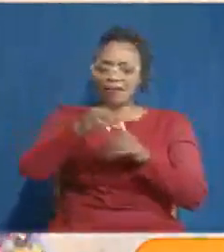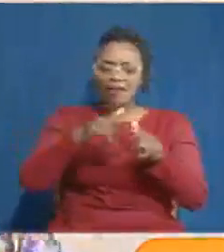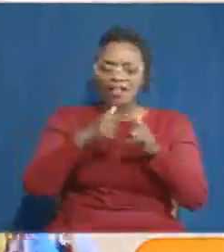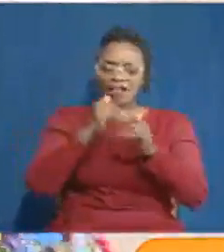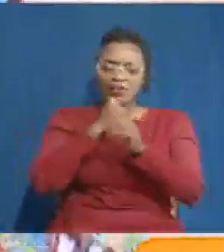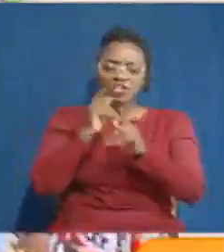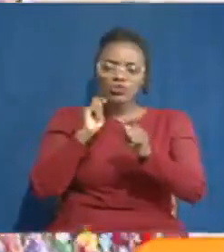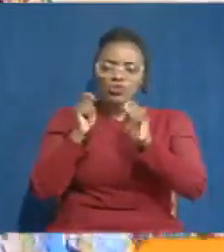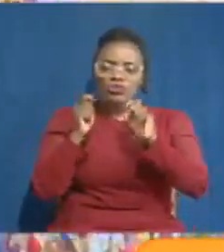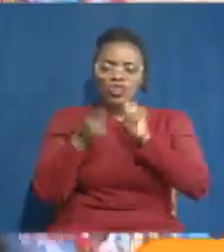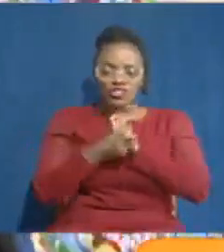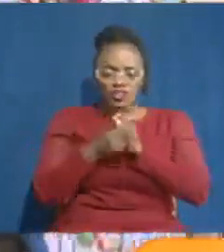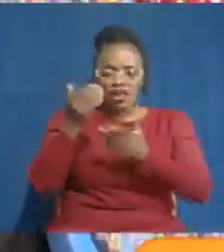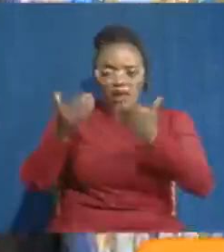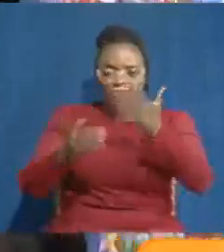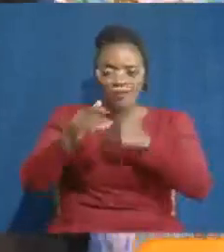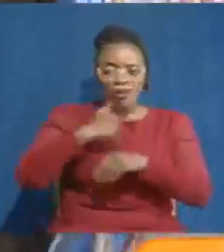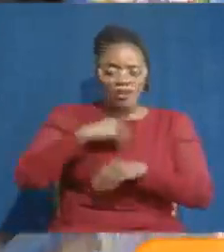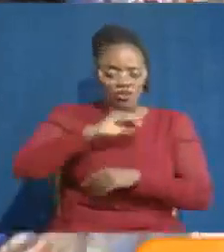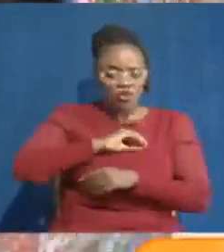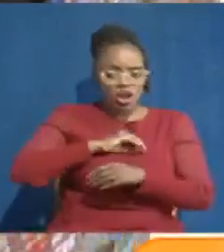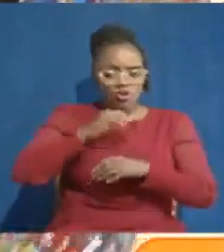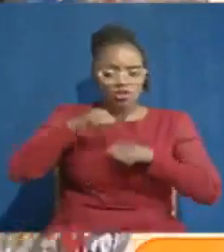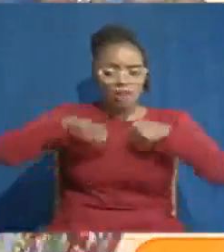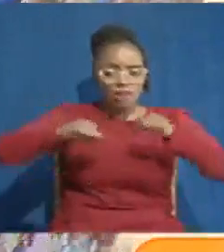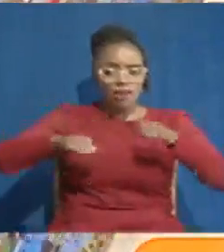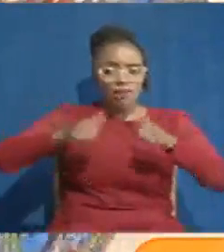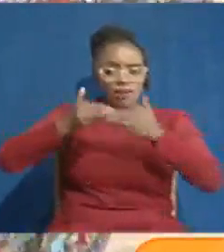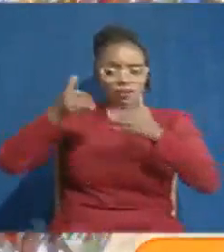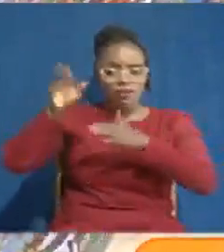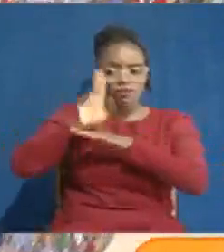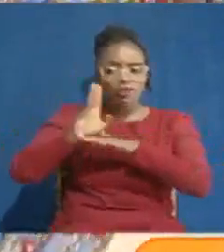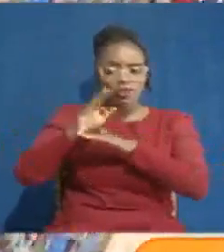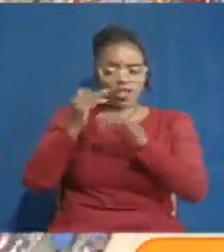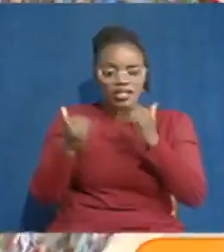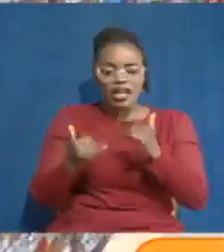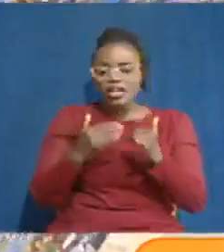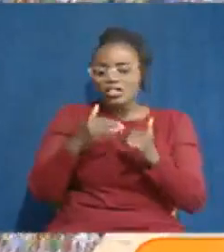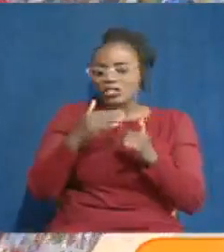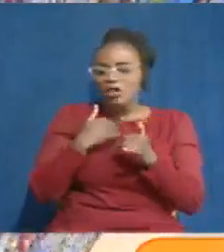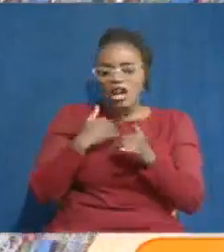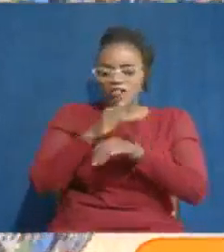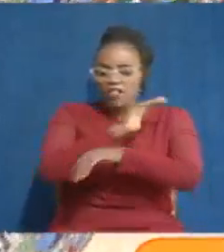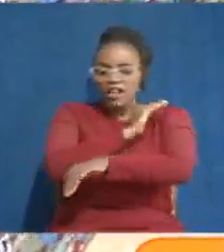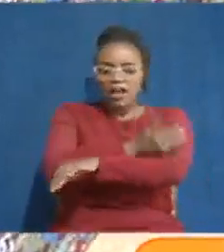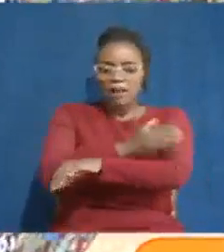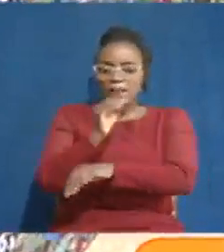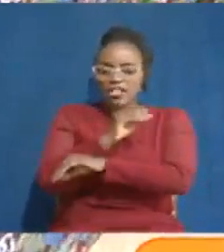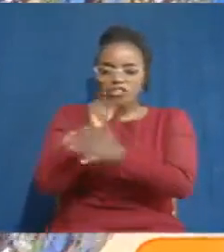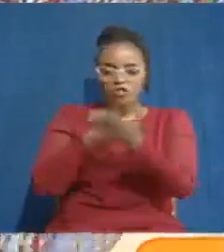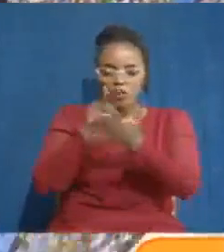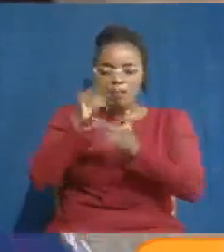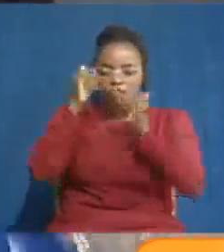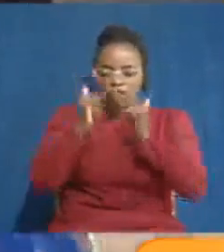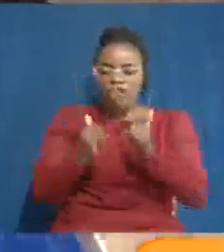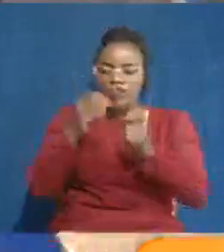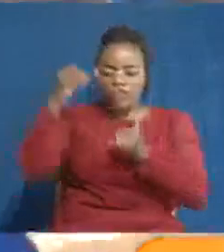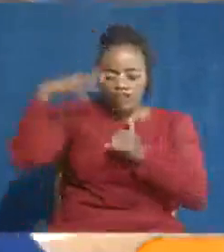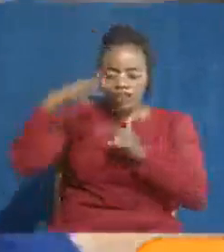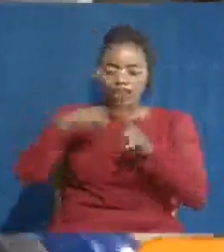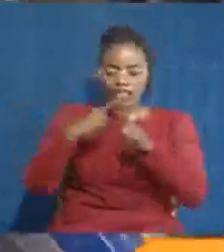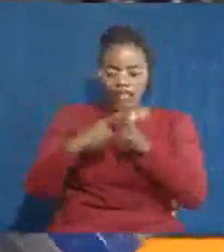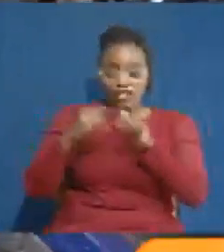conversion. Perhaps you have your own motorcycle that you are using before, and now you don't have capacity to buy the new electric. We are